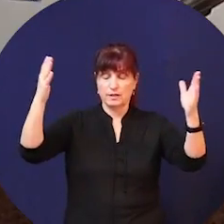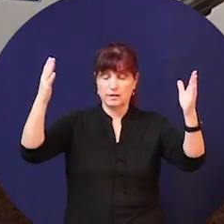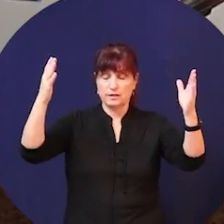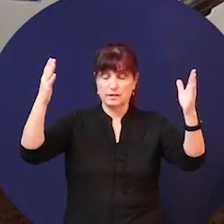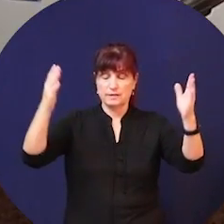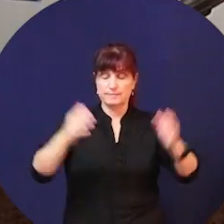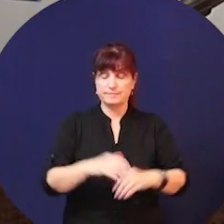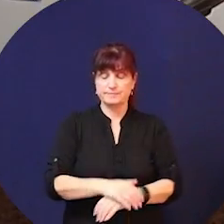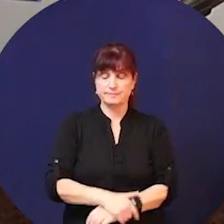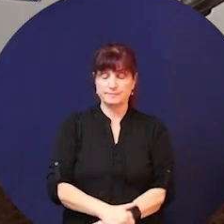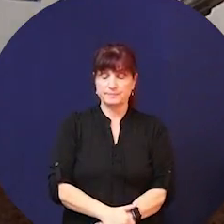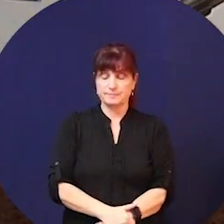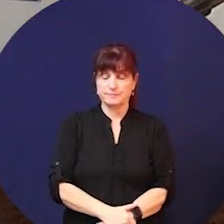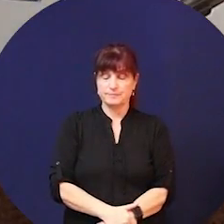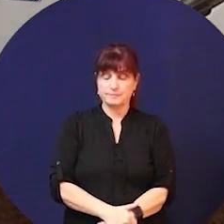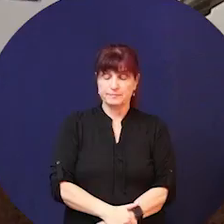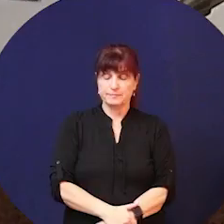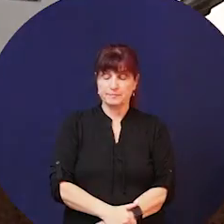alleluia.